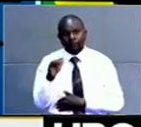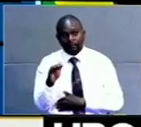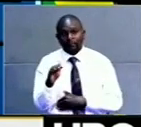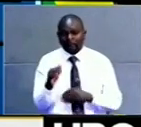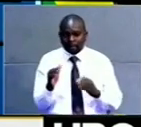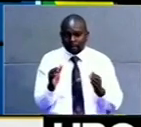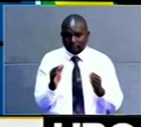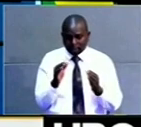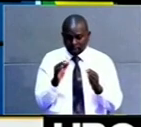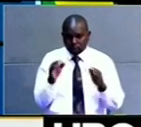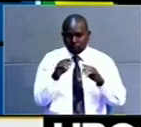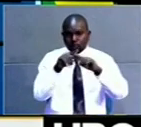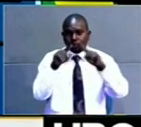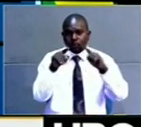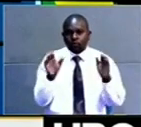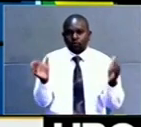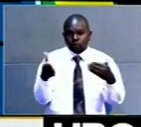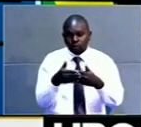enclosed spaces.